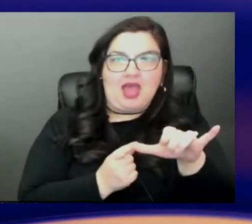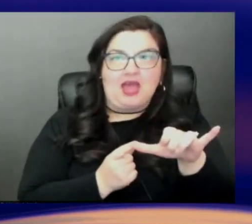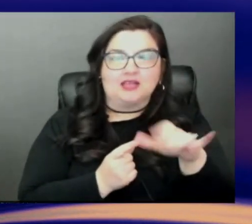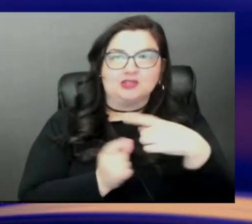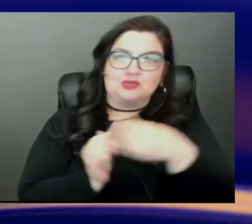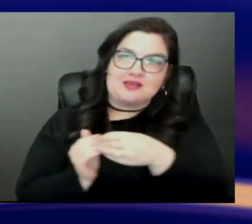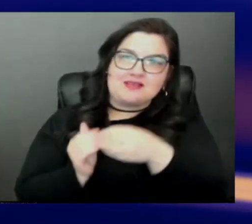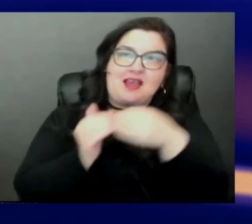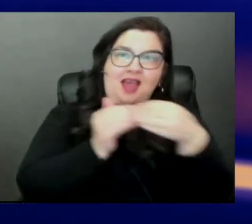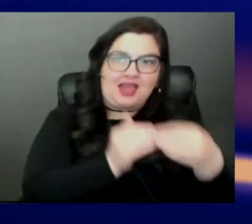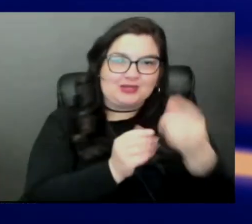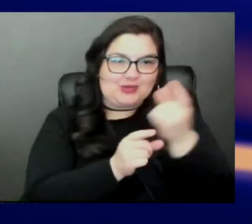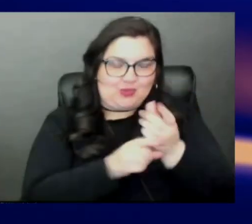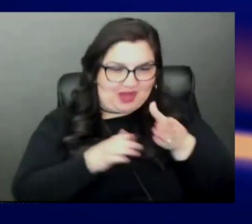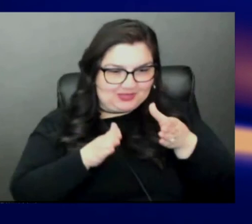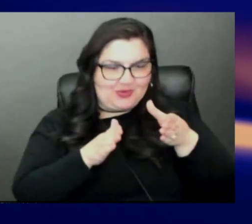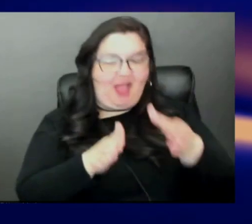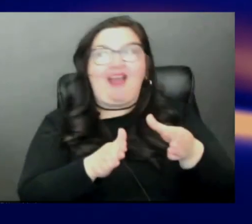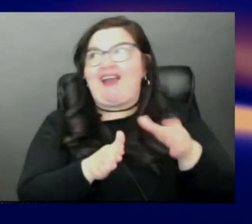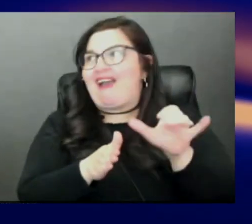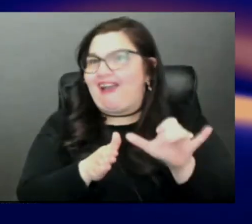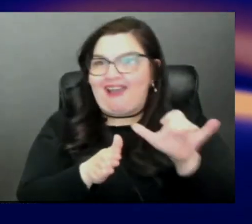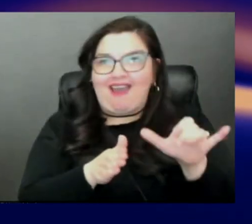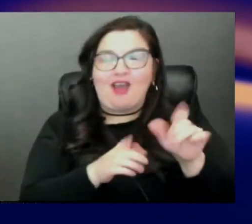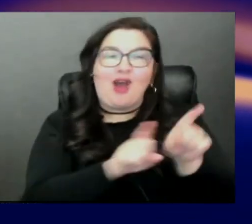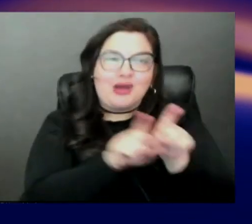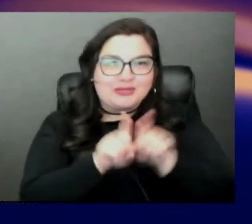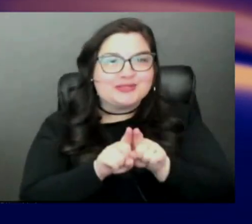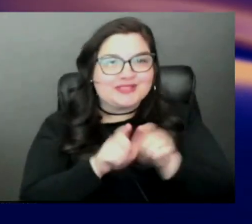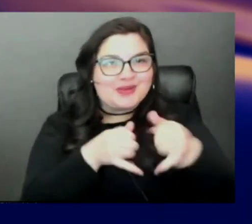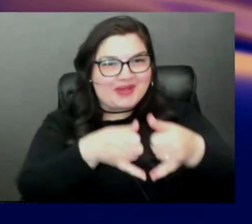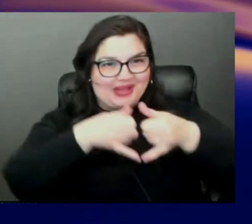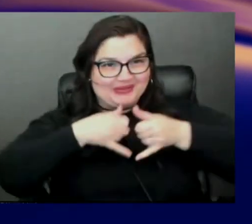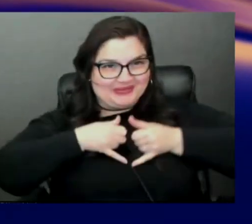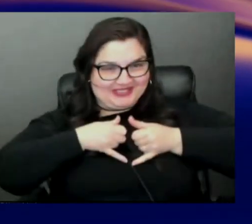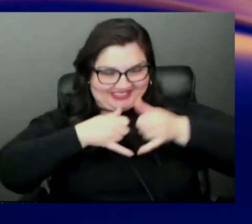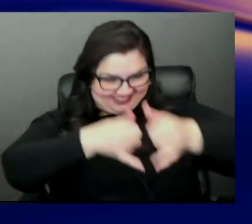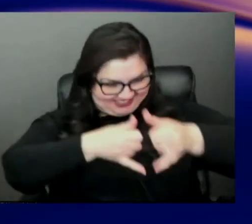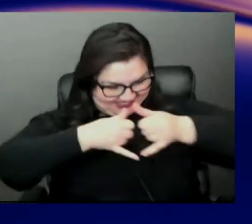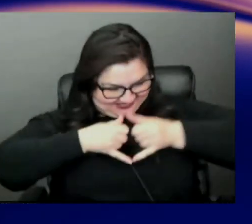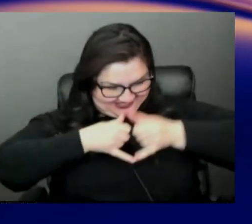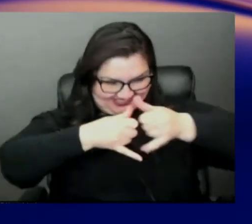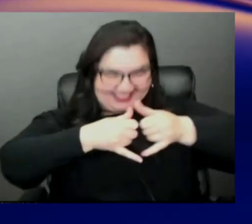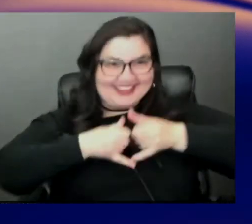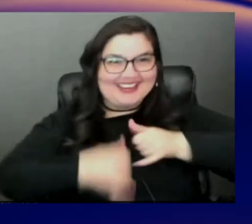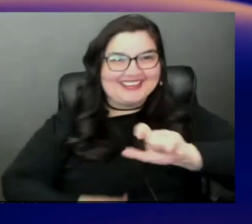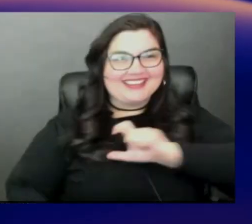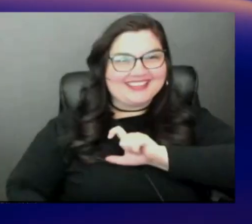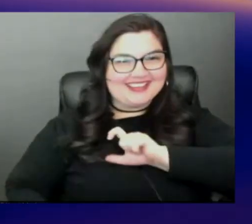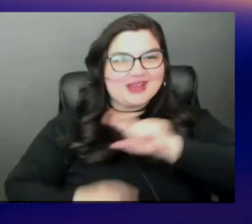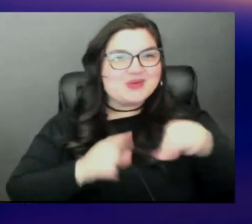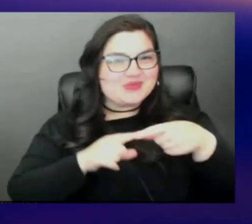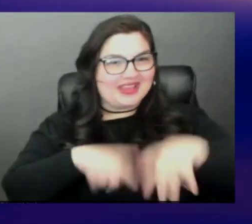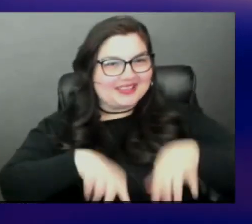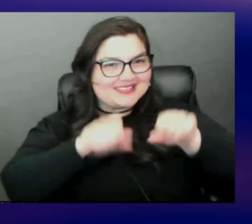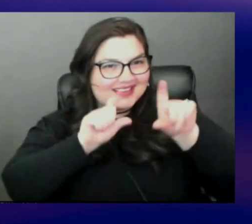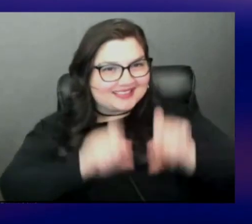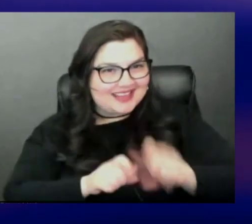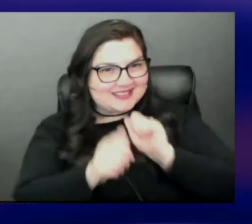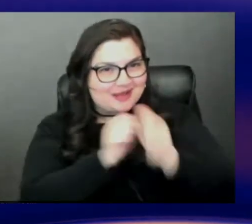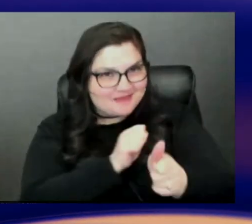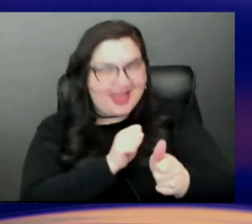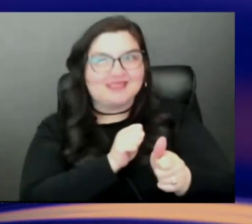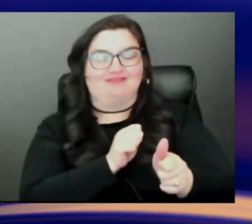keep learning, but you actually get awarded for your achievement when you actually pass that test and you gain the knowledge.